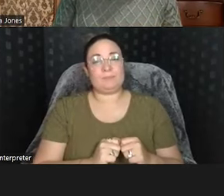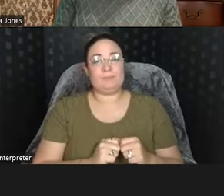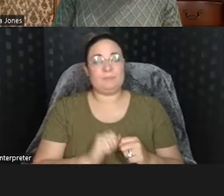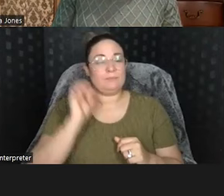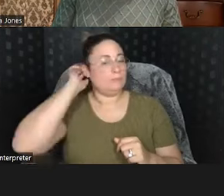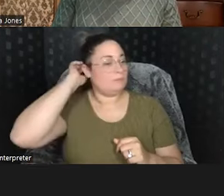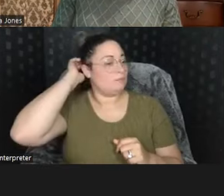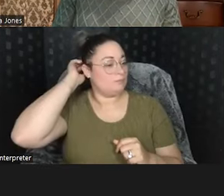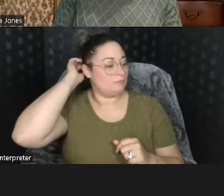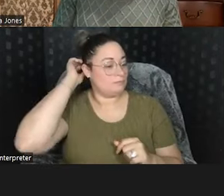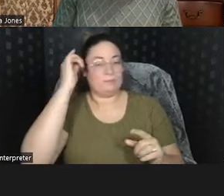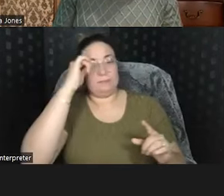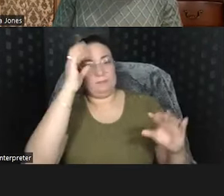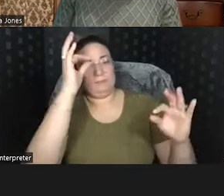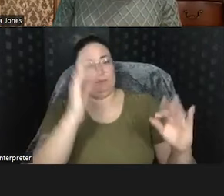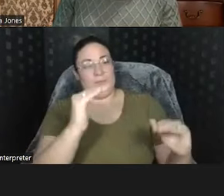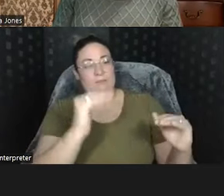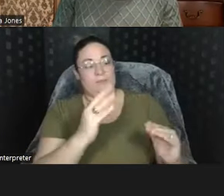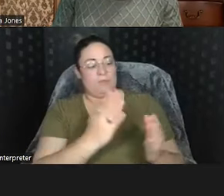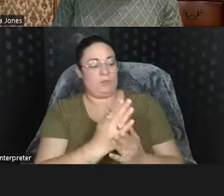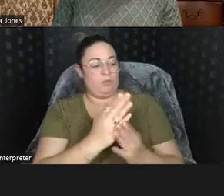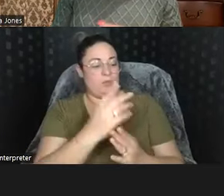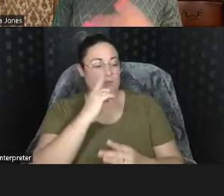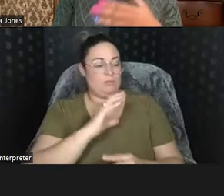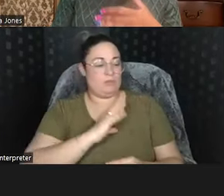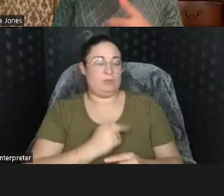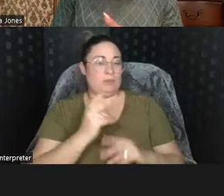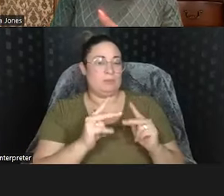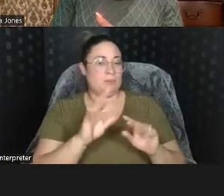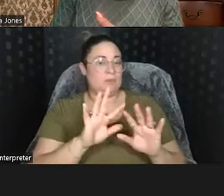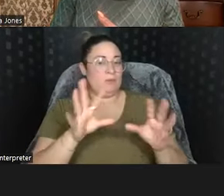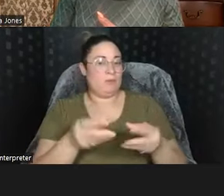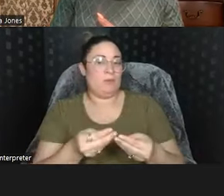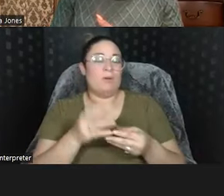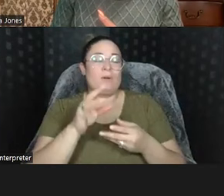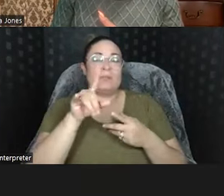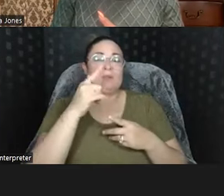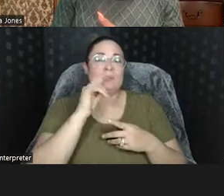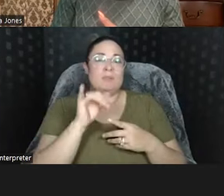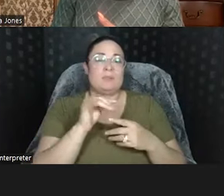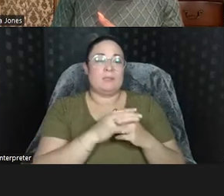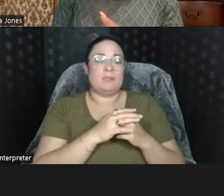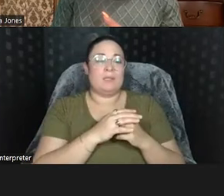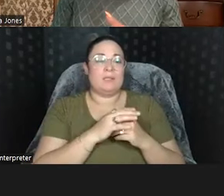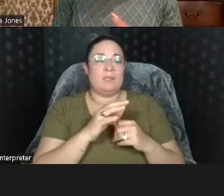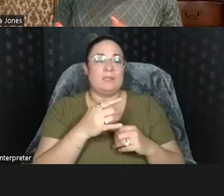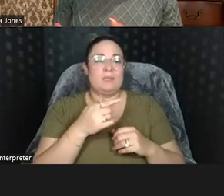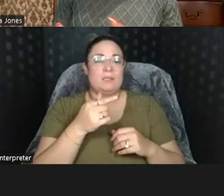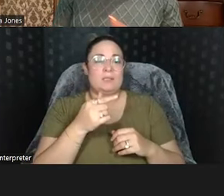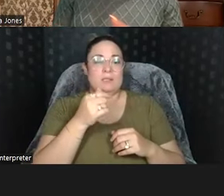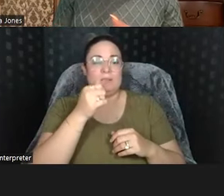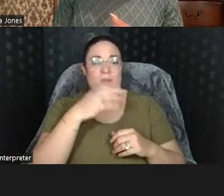rights for both trans kids and trans people overall. It creates the rationale to ban gender-affirming care.